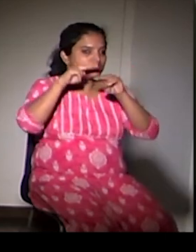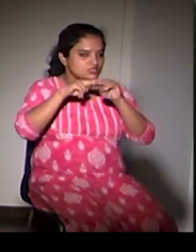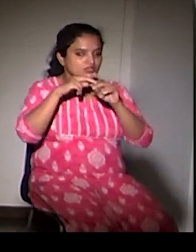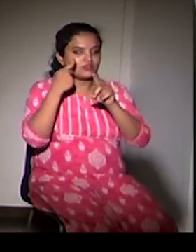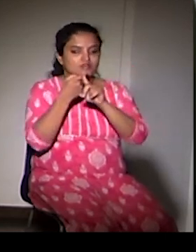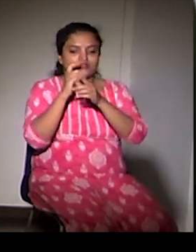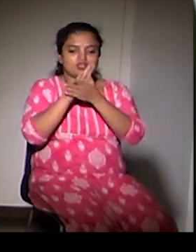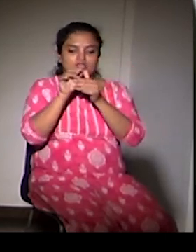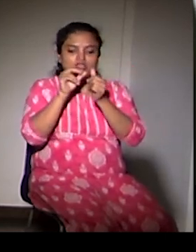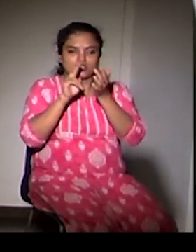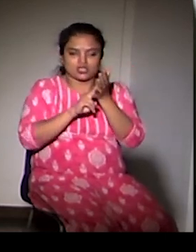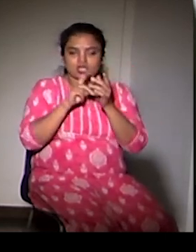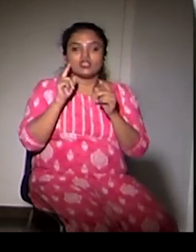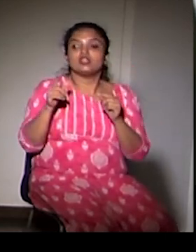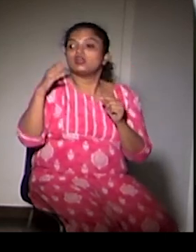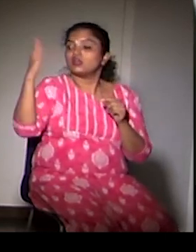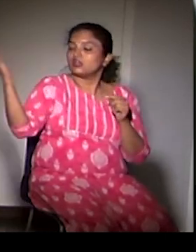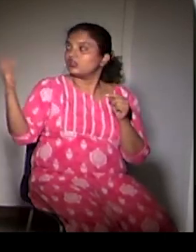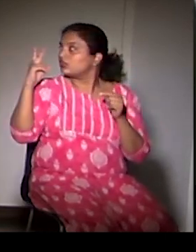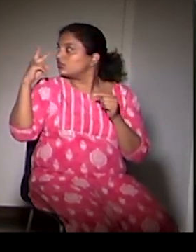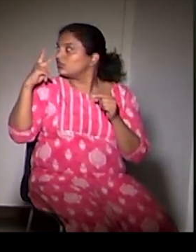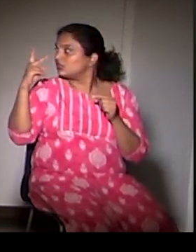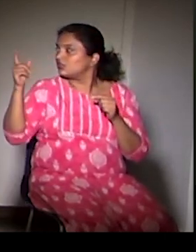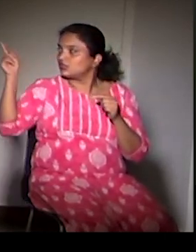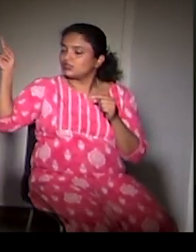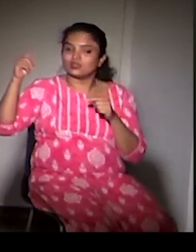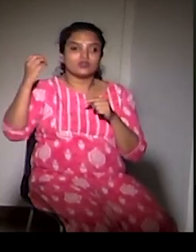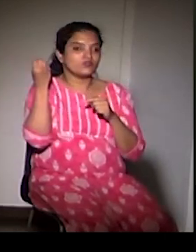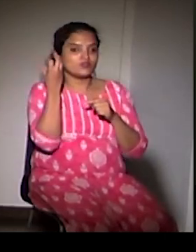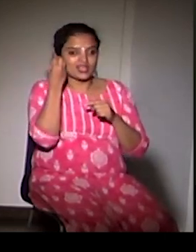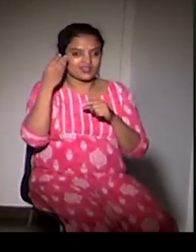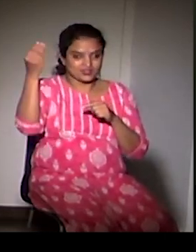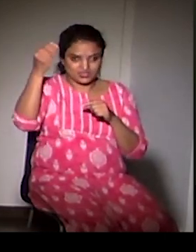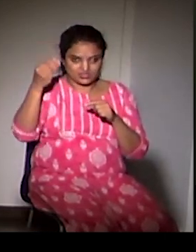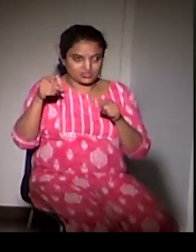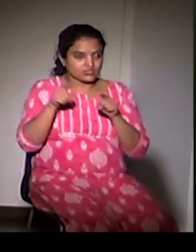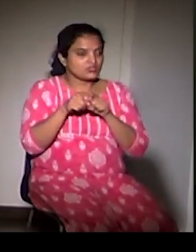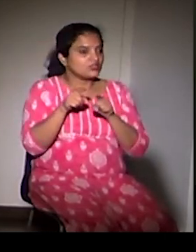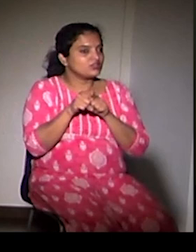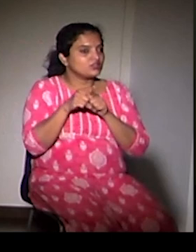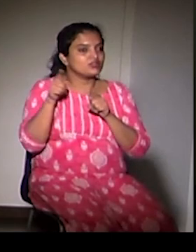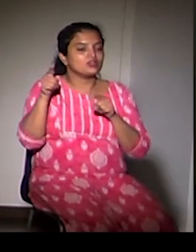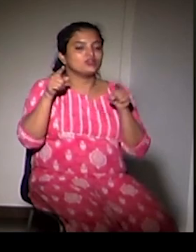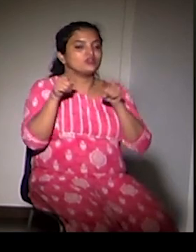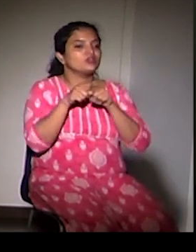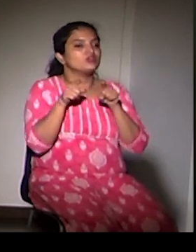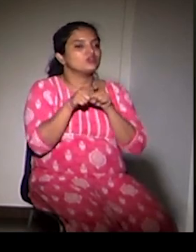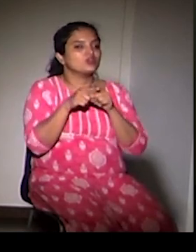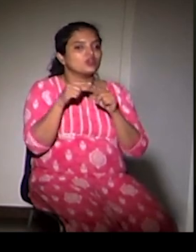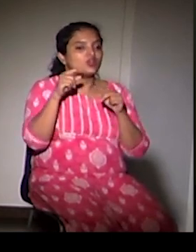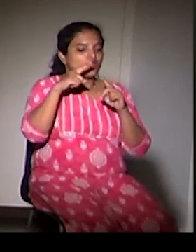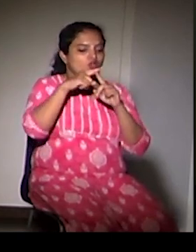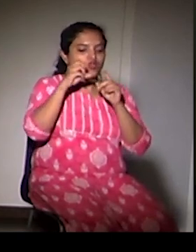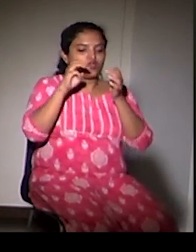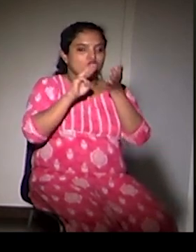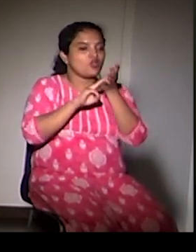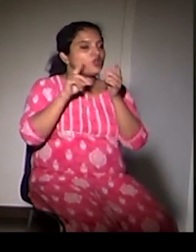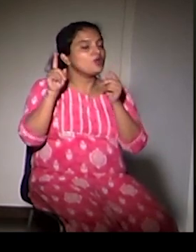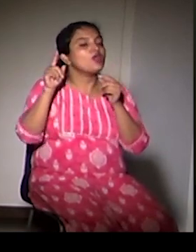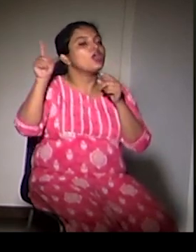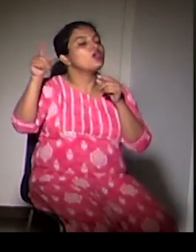got a floral tile from the famous mosque and tomb of Madani in